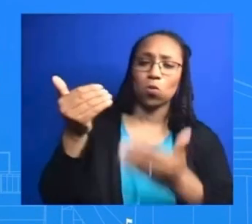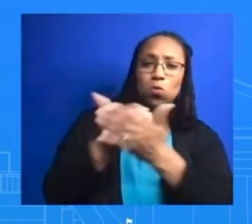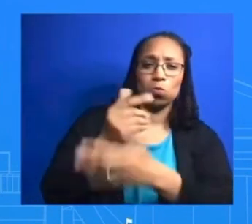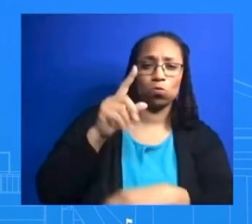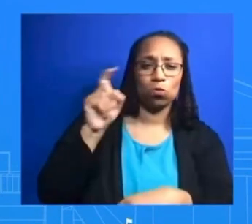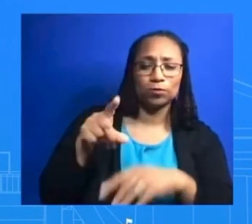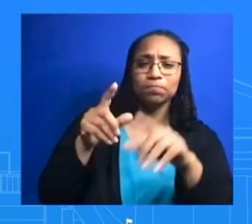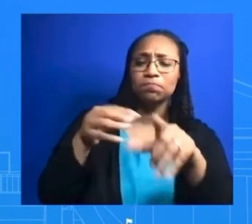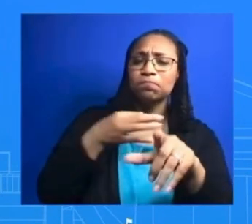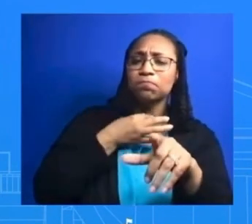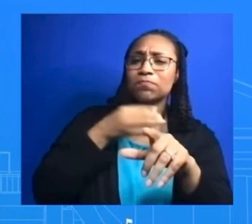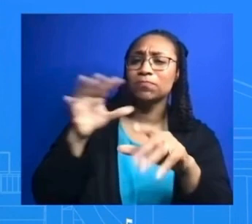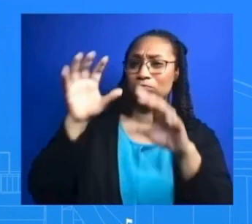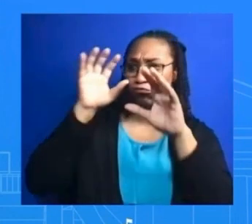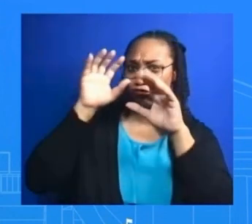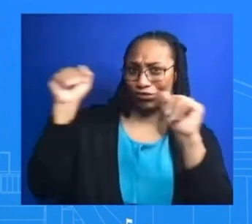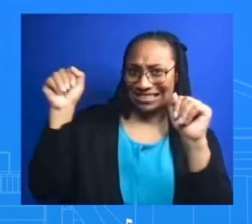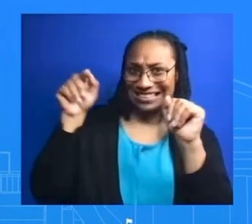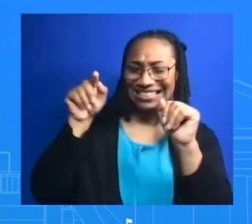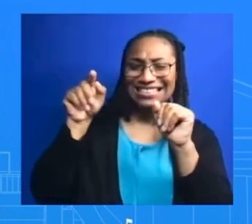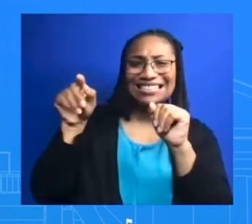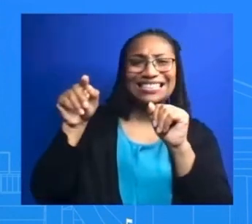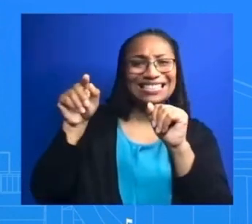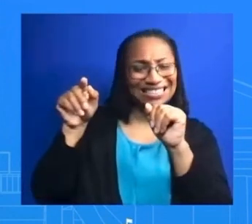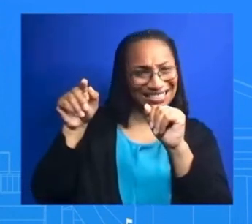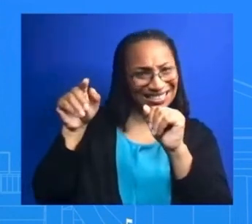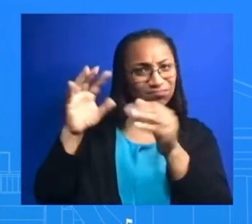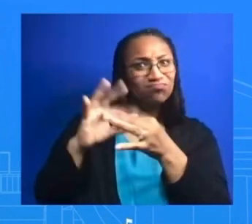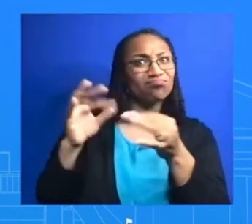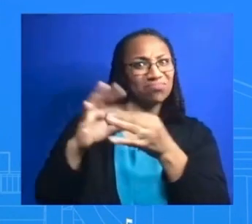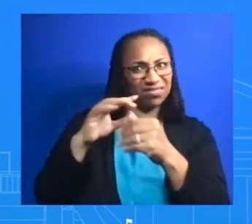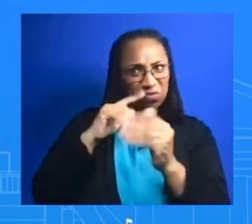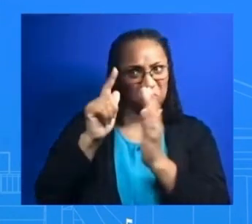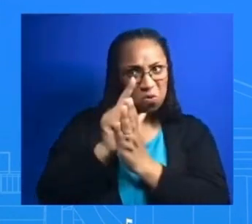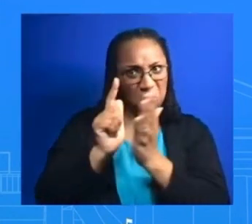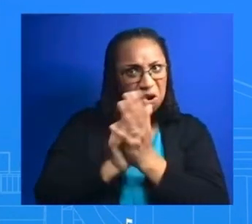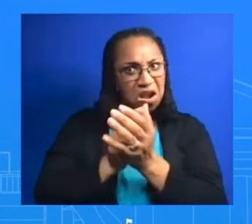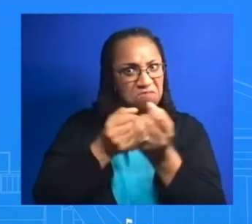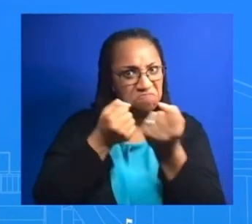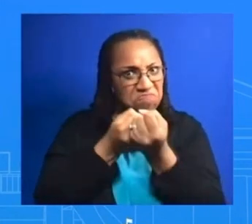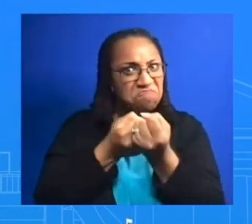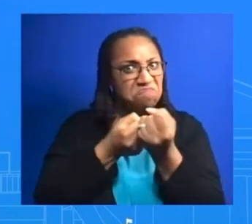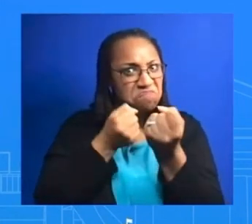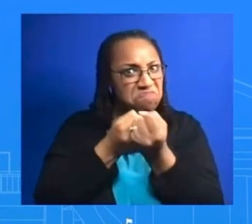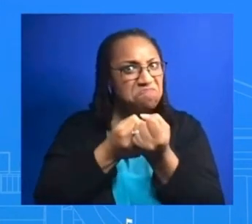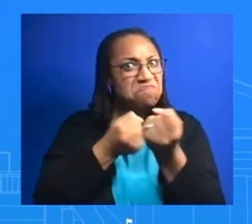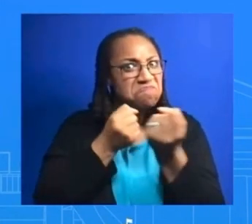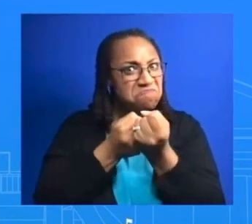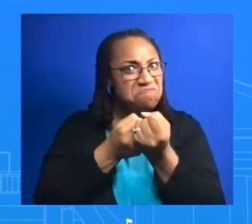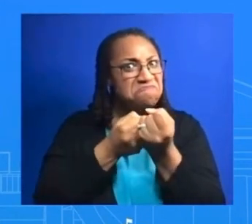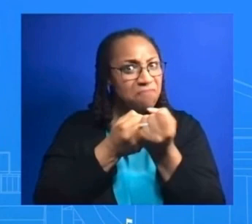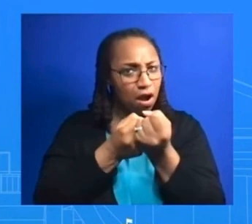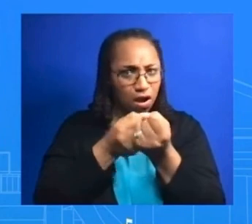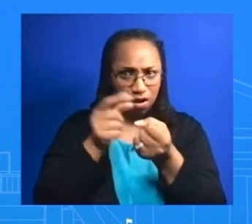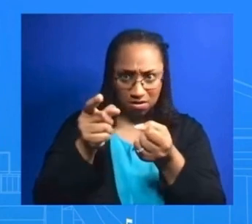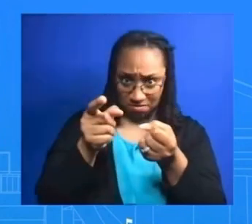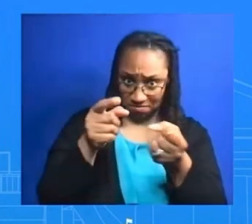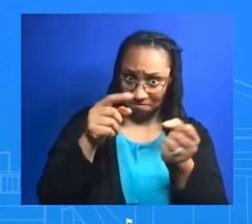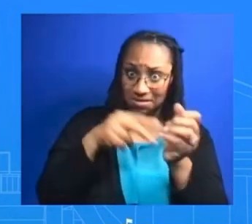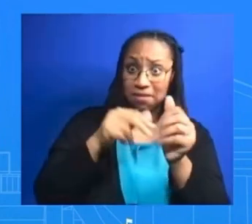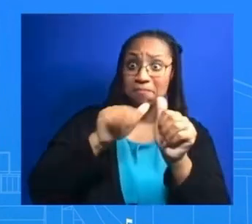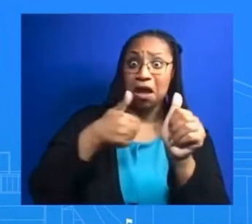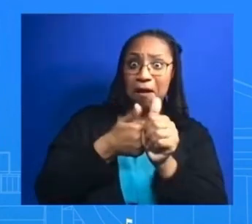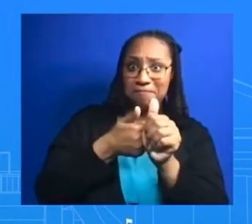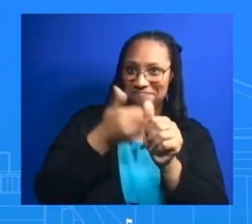preparing different scenarios, as we've now learned. So what were you bracing for today? How surprised were you both about this outcome, or is this really what